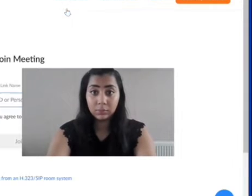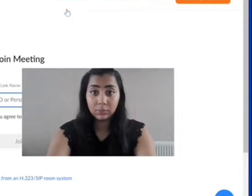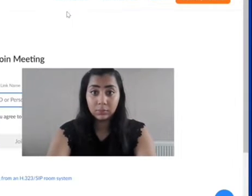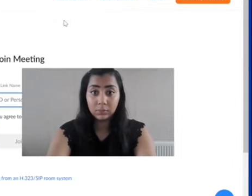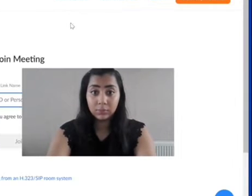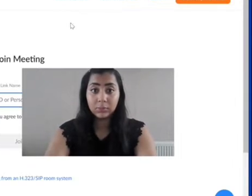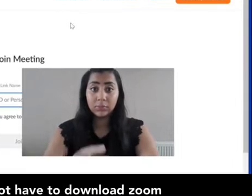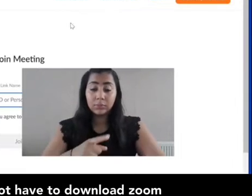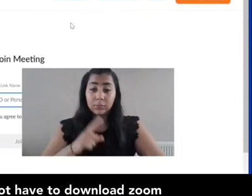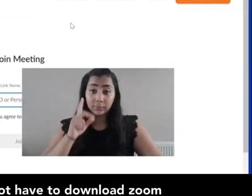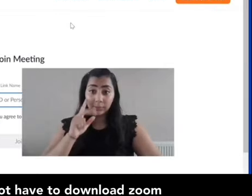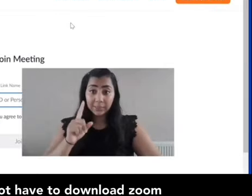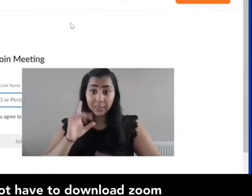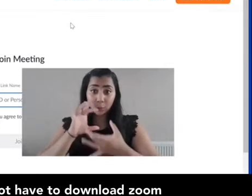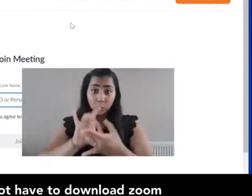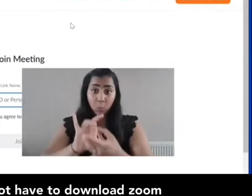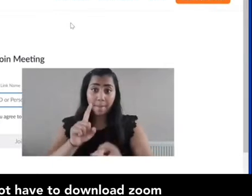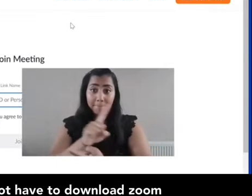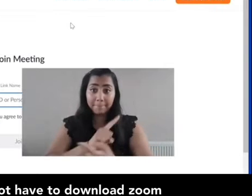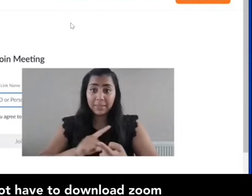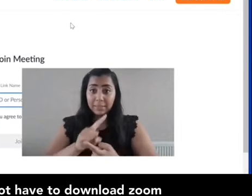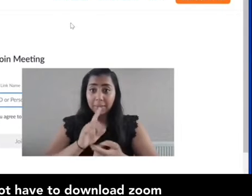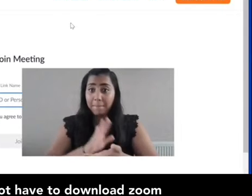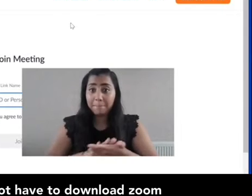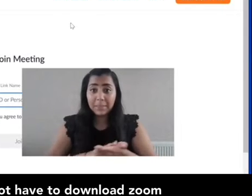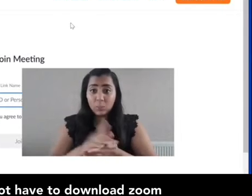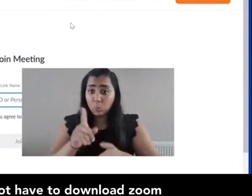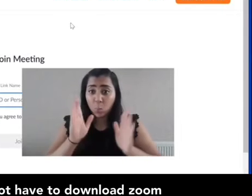This way, you do not have to download Zoom.